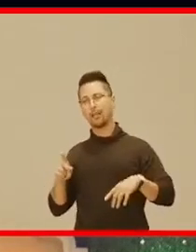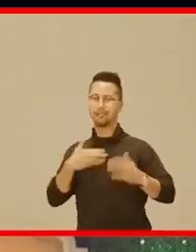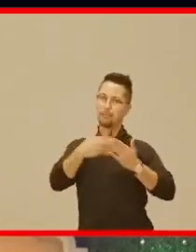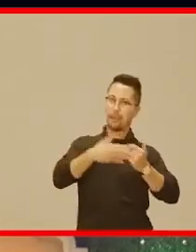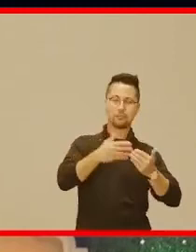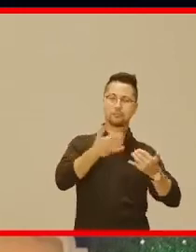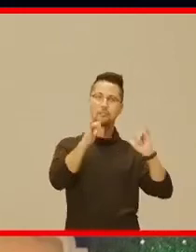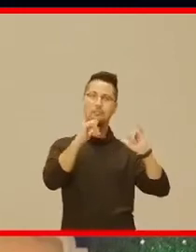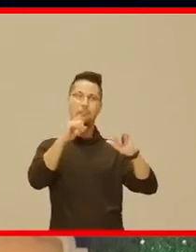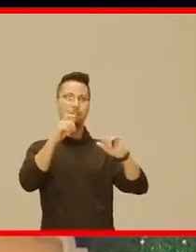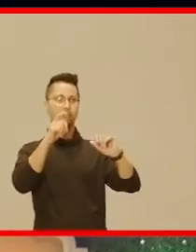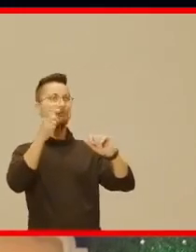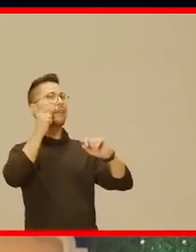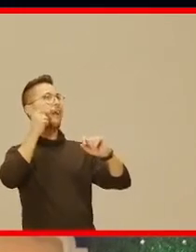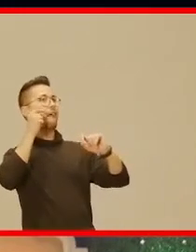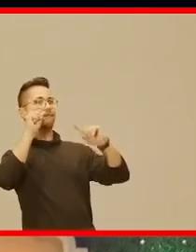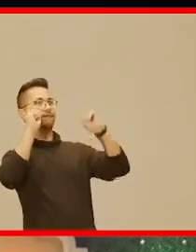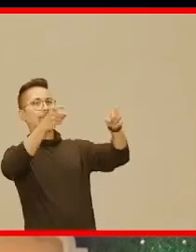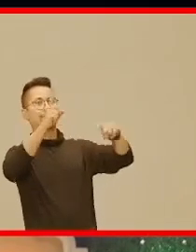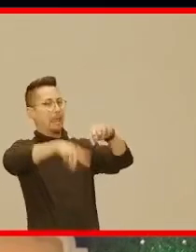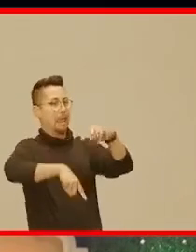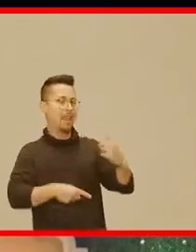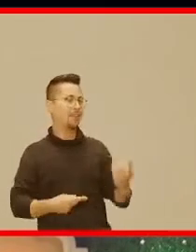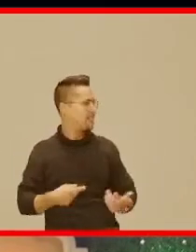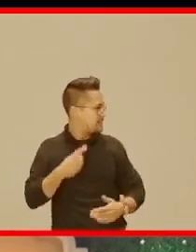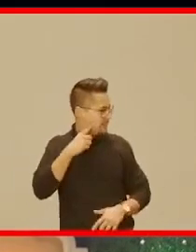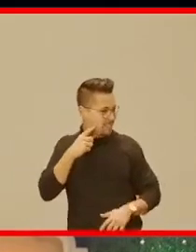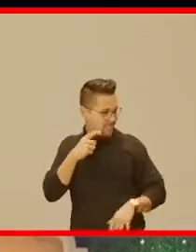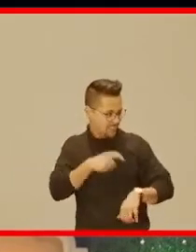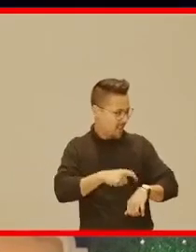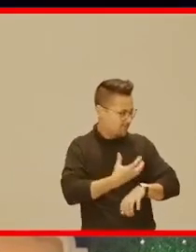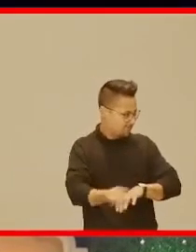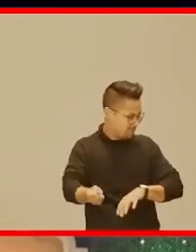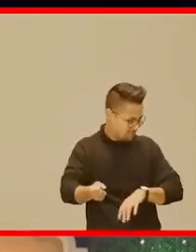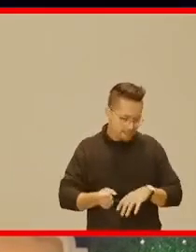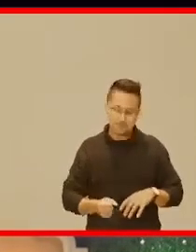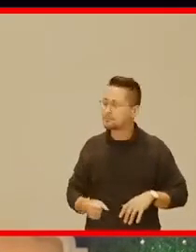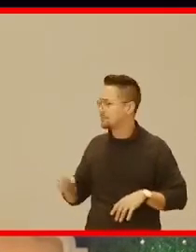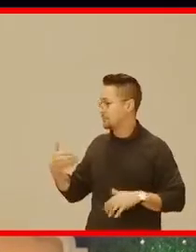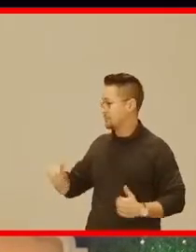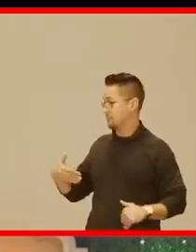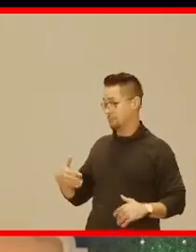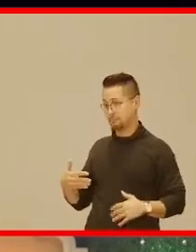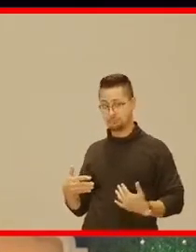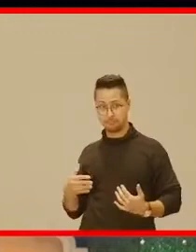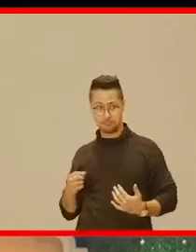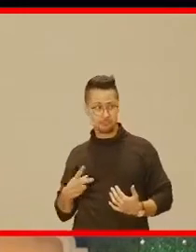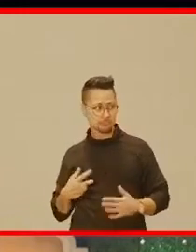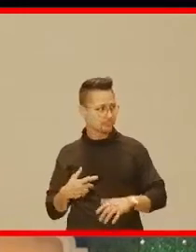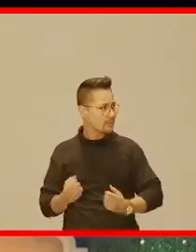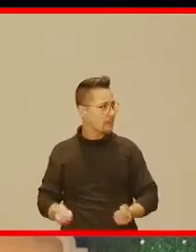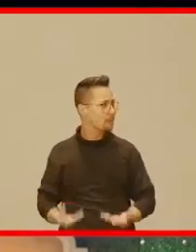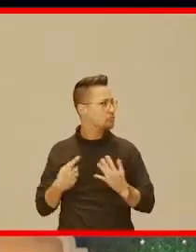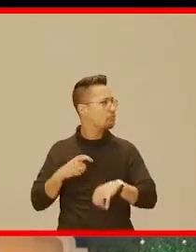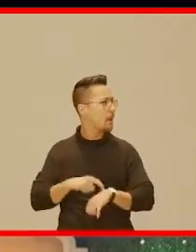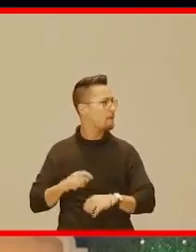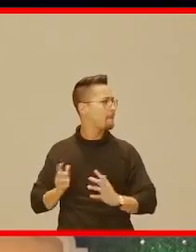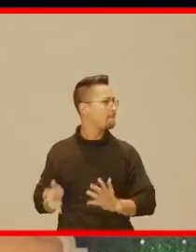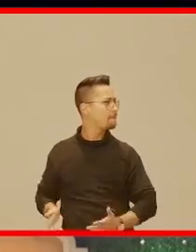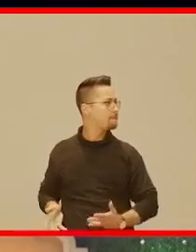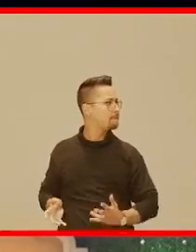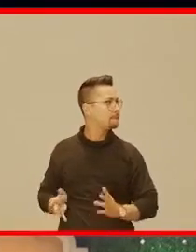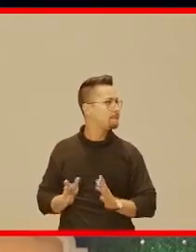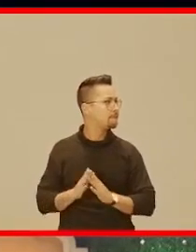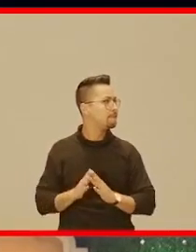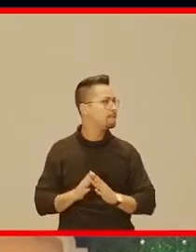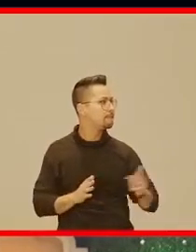that. So I'm getting a signal that we're running out of time here. Oh, So, wow, okay. How much time do we have? I guess, are